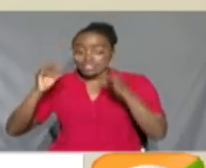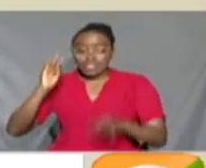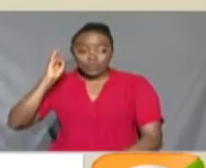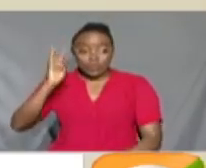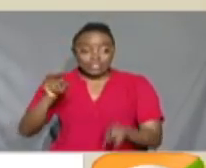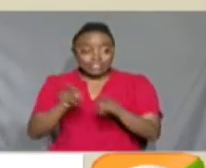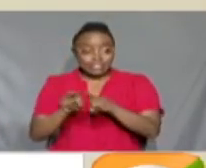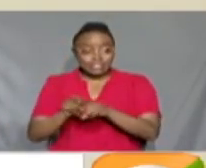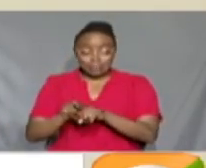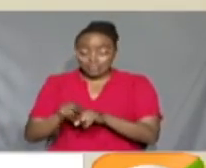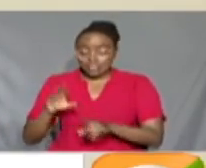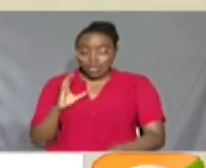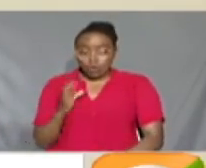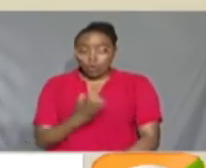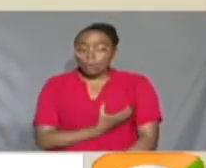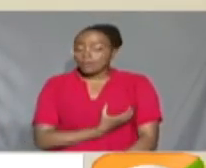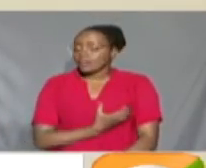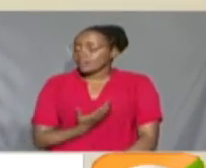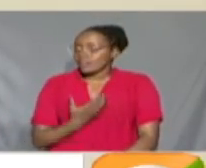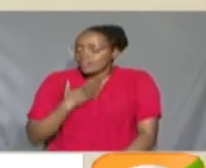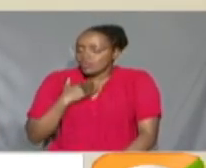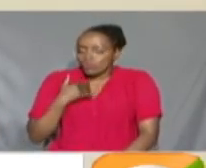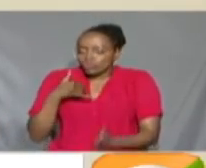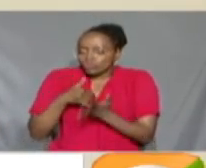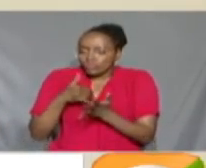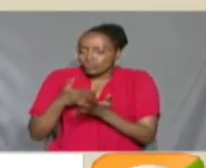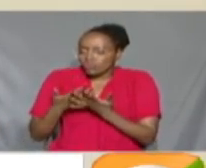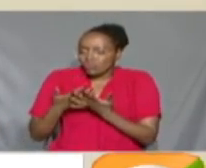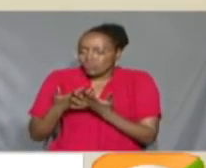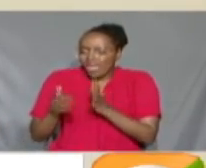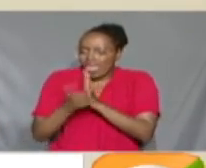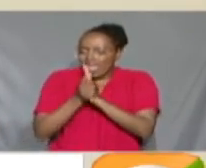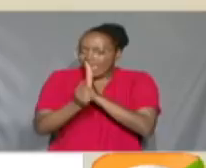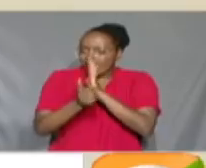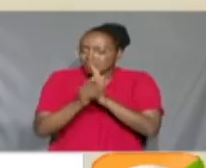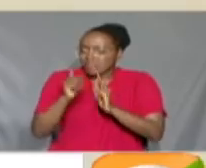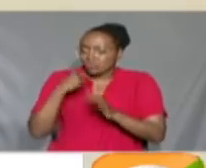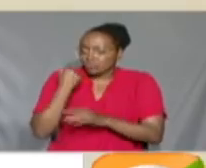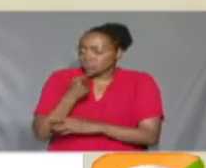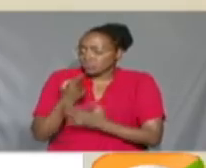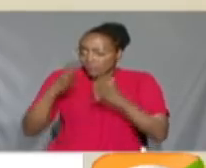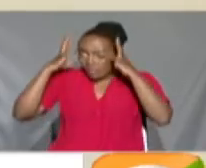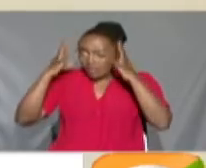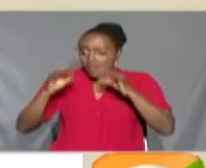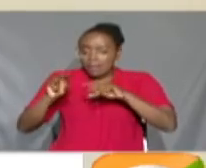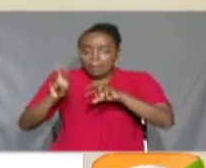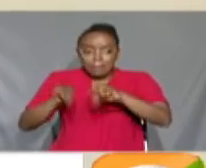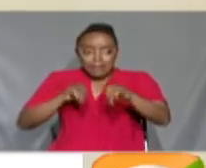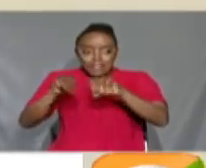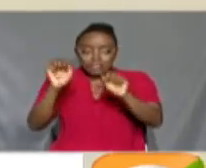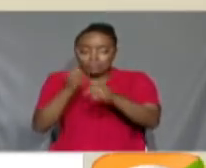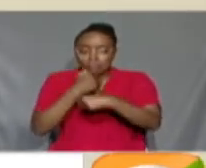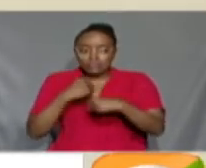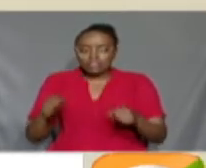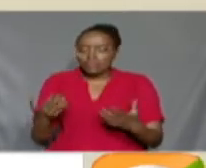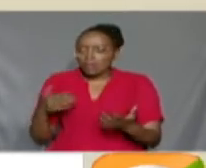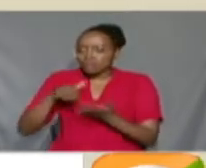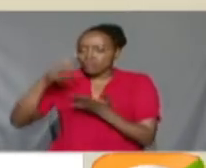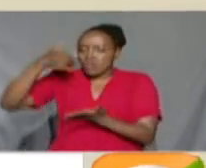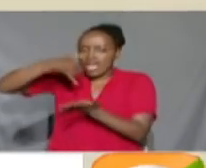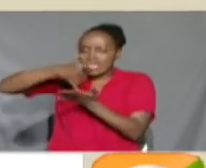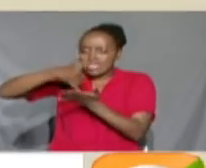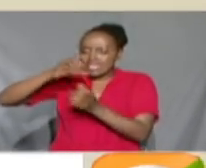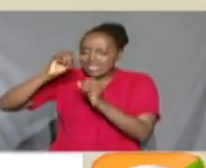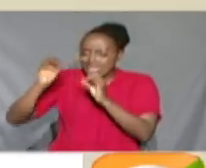a committee what kind of experts they want to engage. It's their decision. We can't micromanage them. Would it not have been more inclusive if